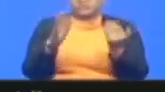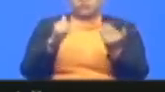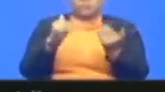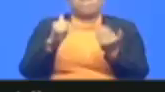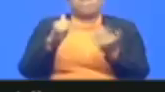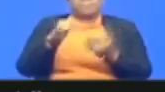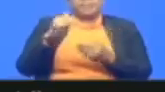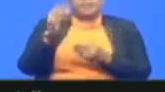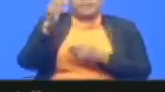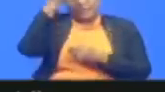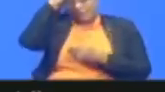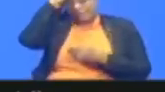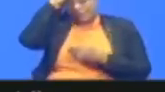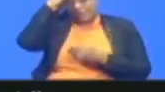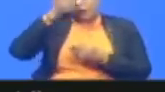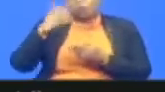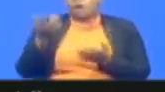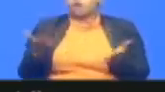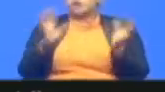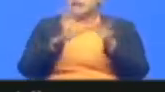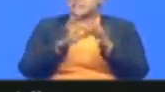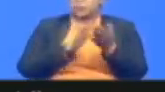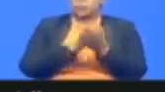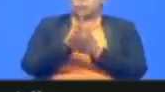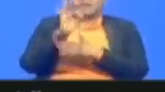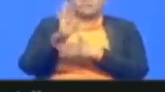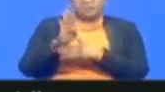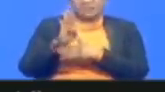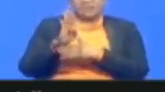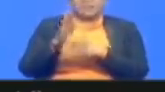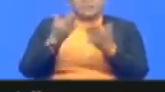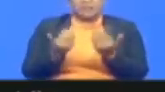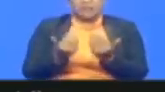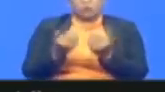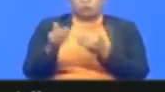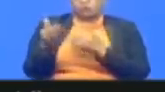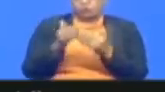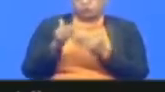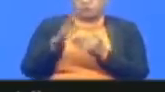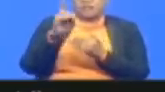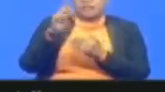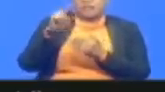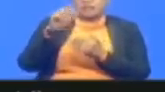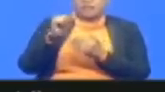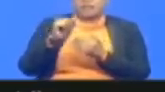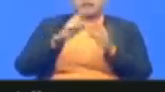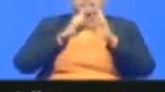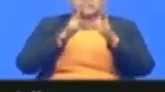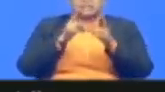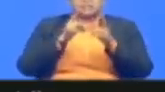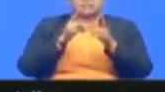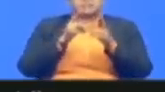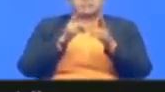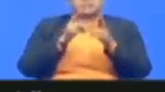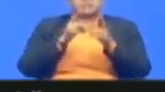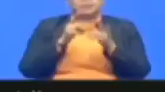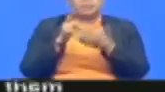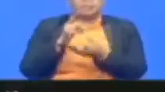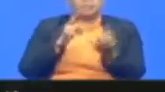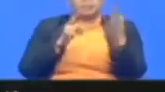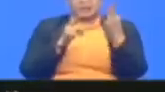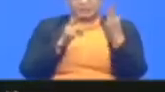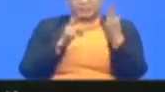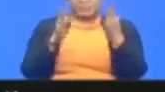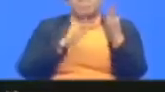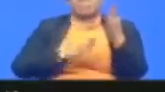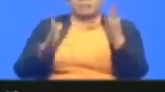were united by social media will be unraveled soon as the DNA test results are ready. The three are preparing to travel to